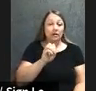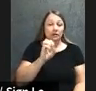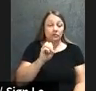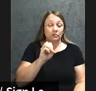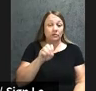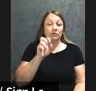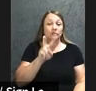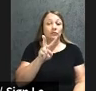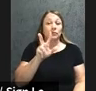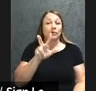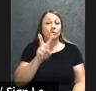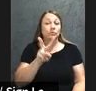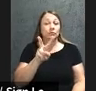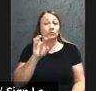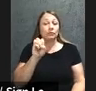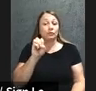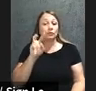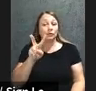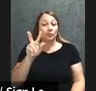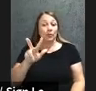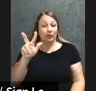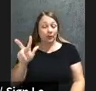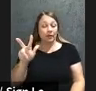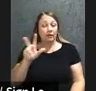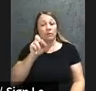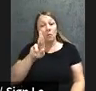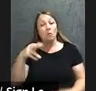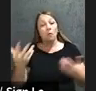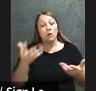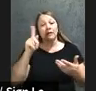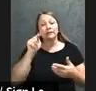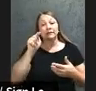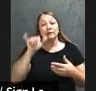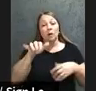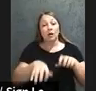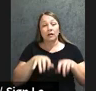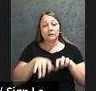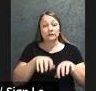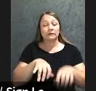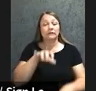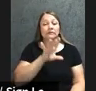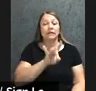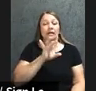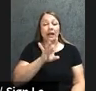1-800-232-0233. And they do have a line accessible by TTY, and that is